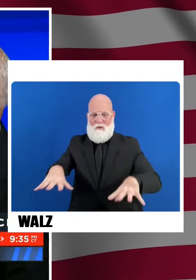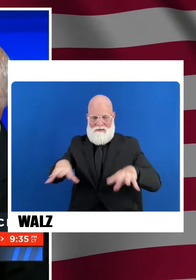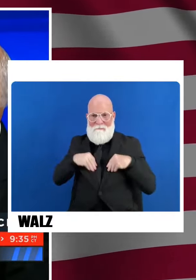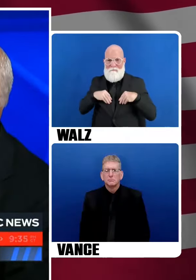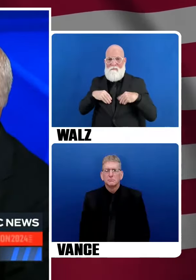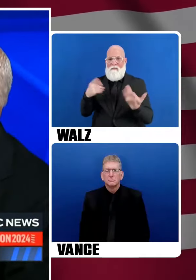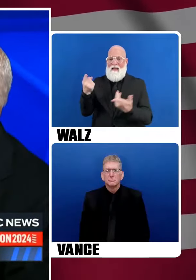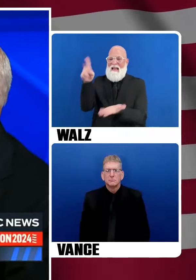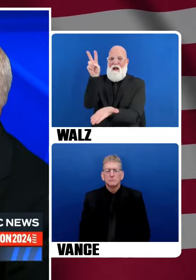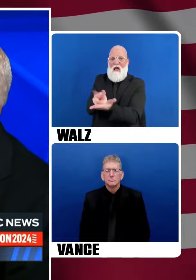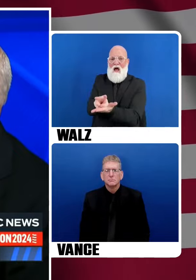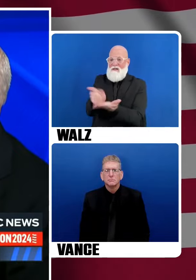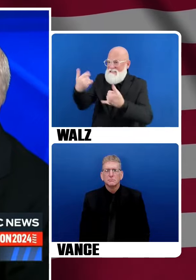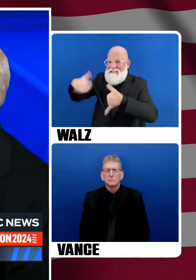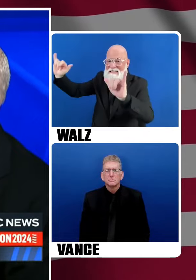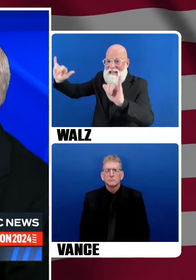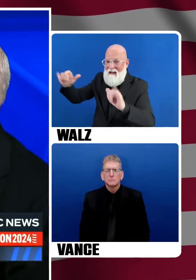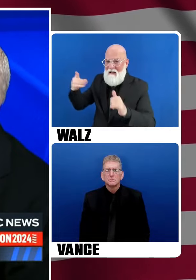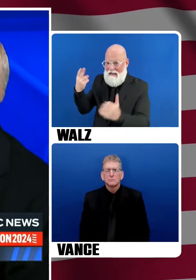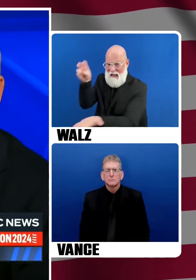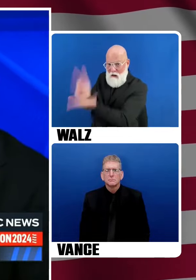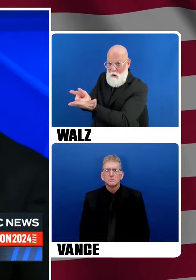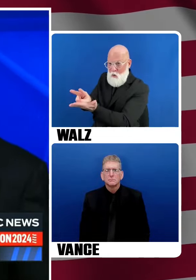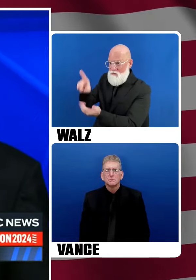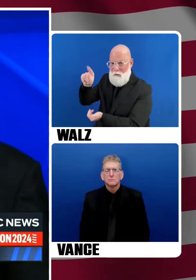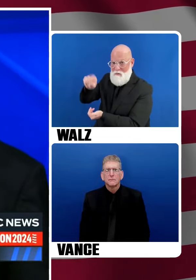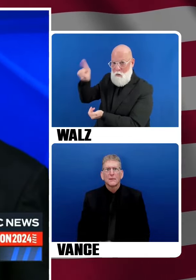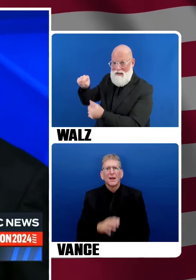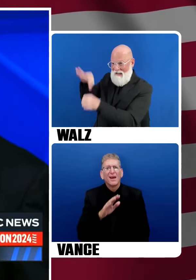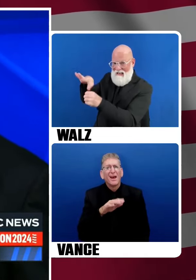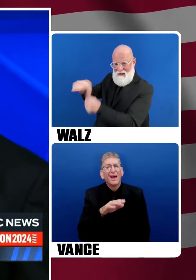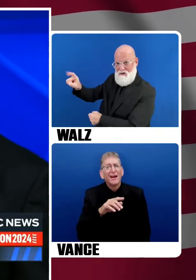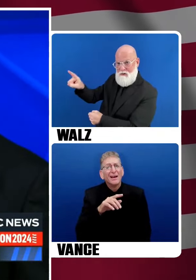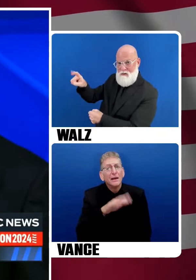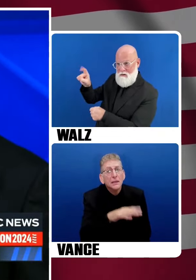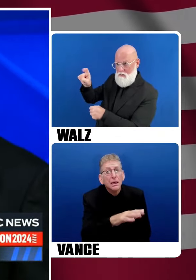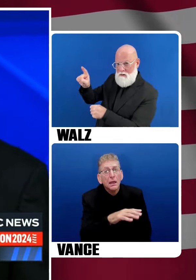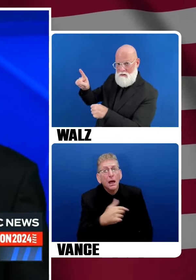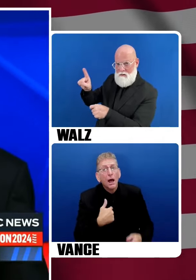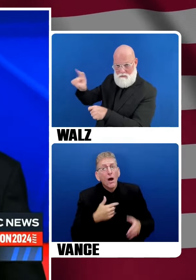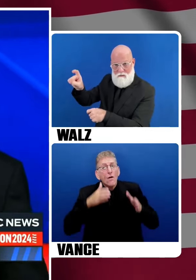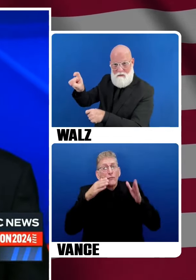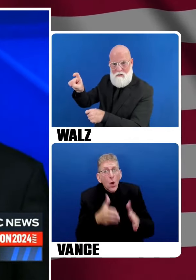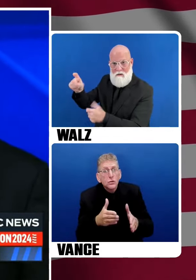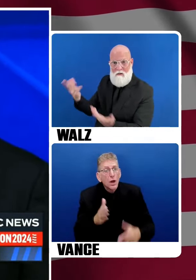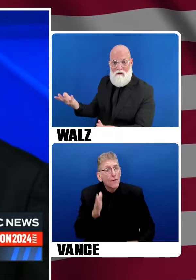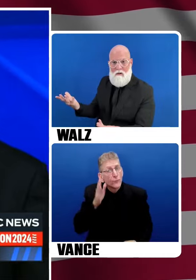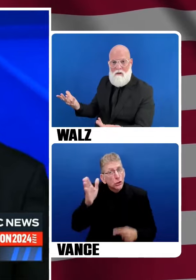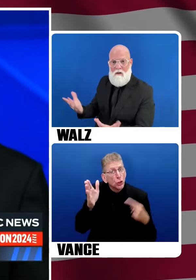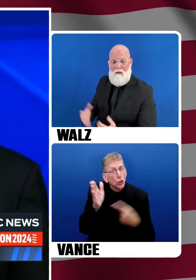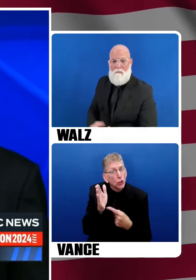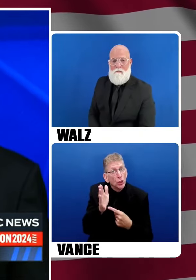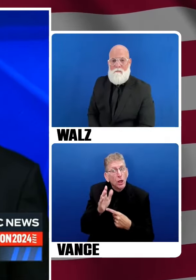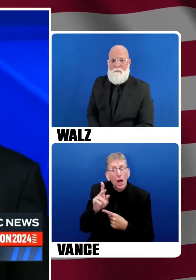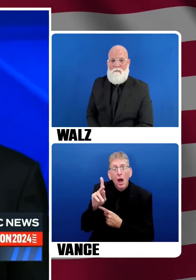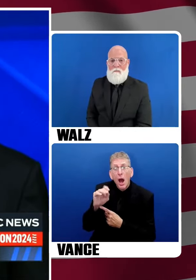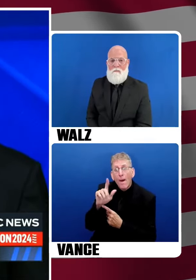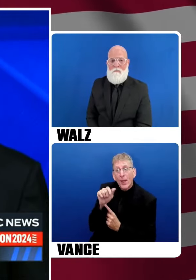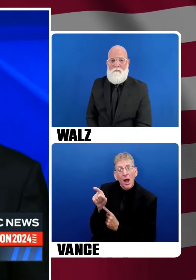2020 election? Tim, I'm focused on the future. Did Kamala Harris censor Americans from speaking their mind in the wake of